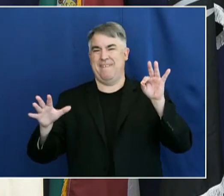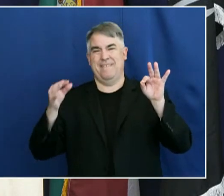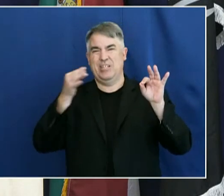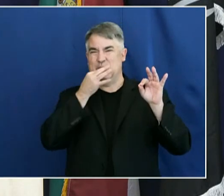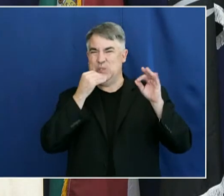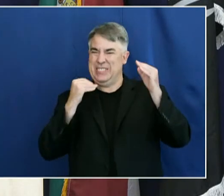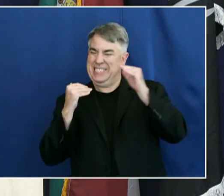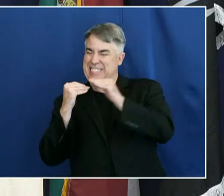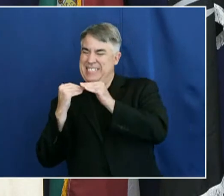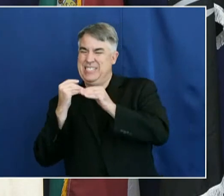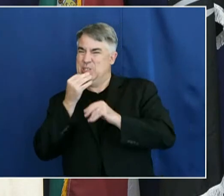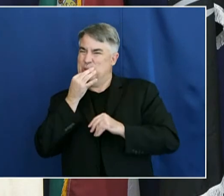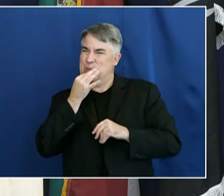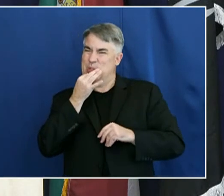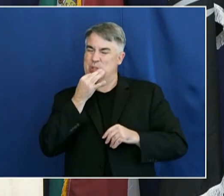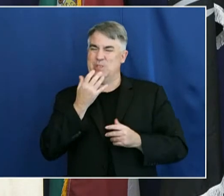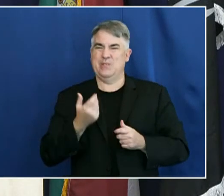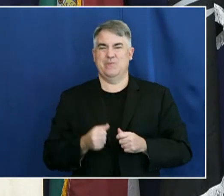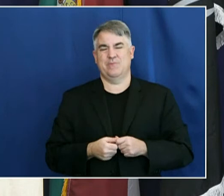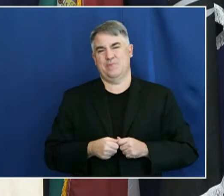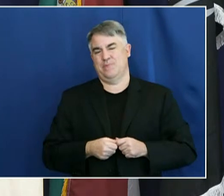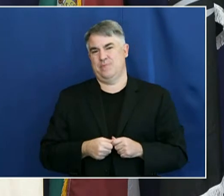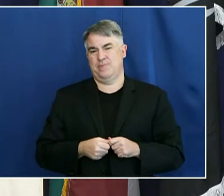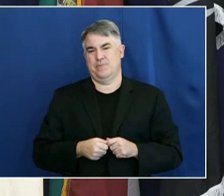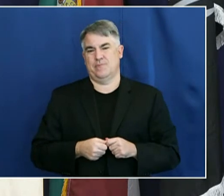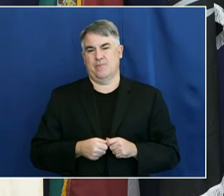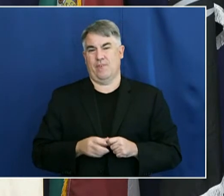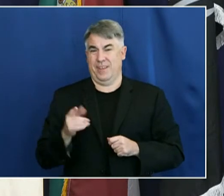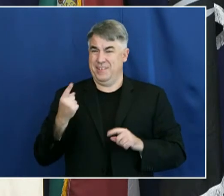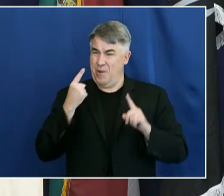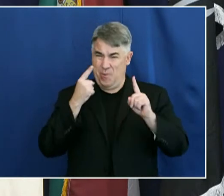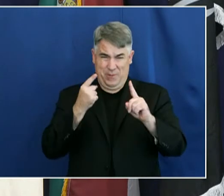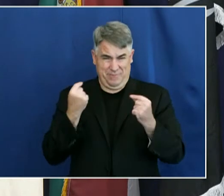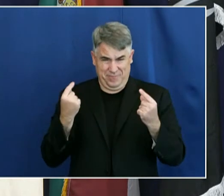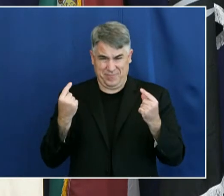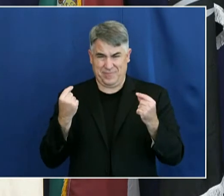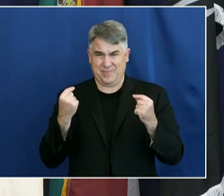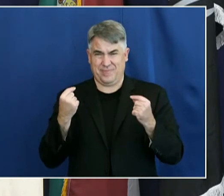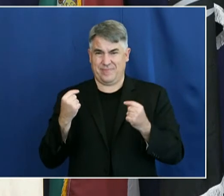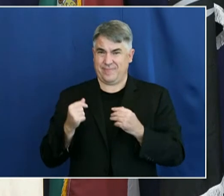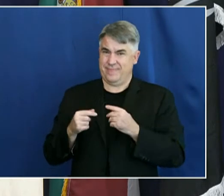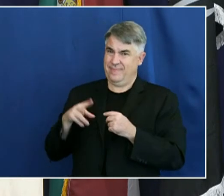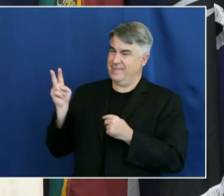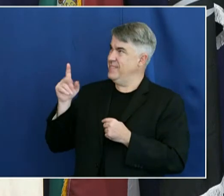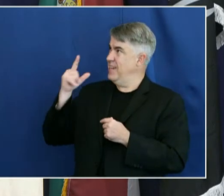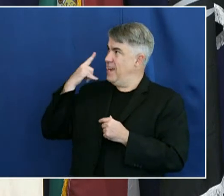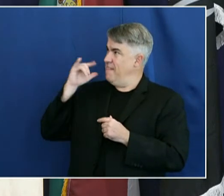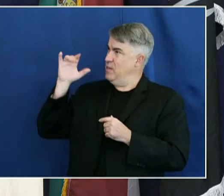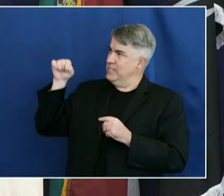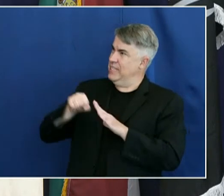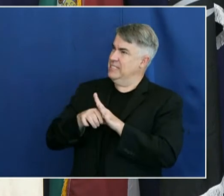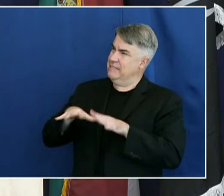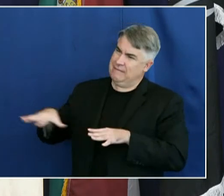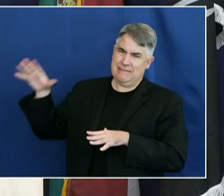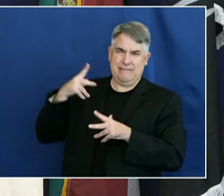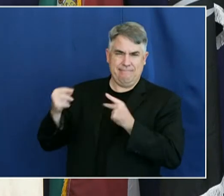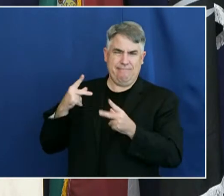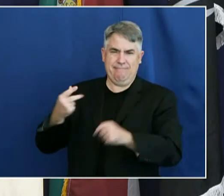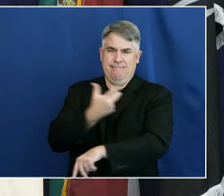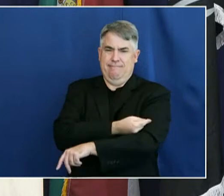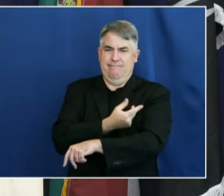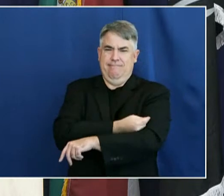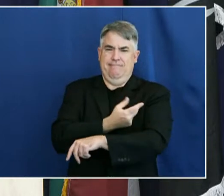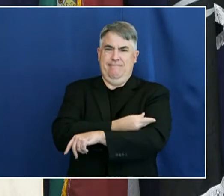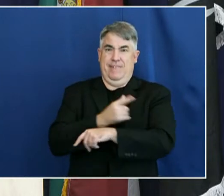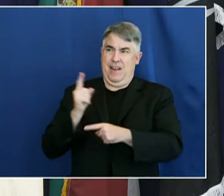statewide for vaccines, again, in that first quartile for HPI communities. And then we would need 2 weeks